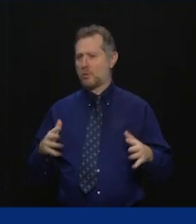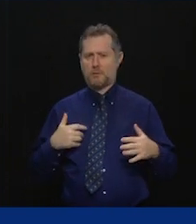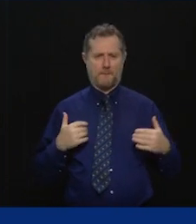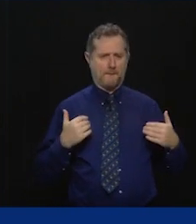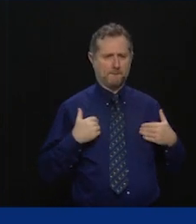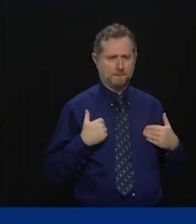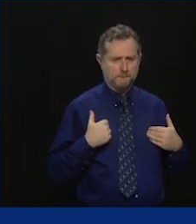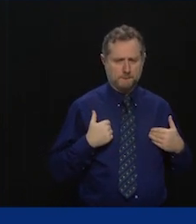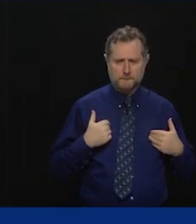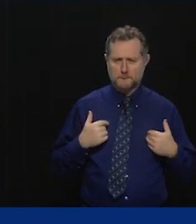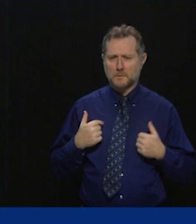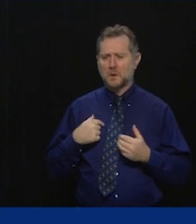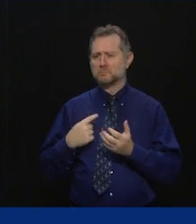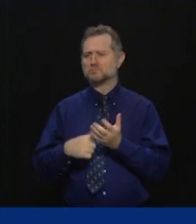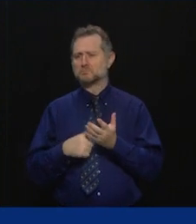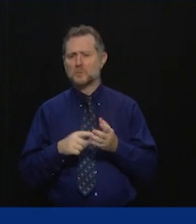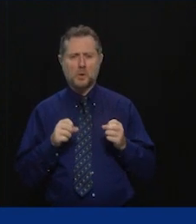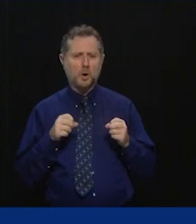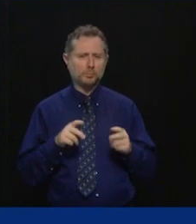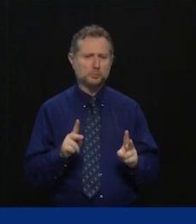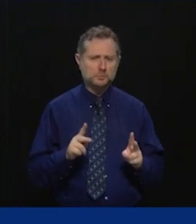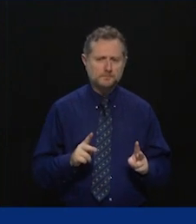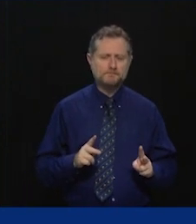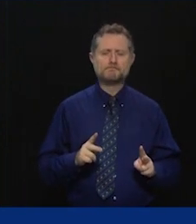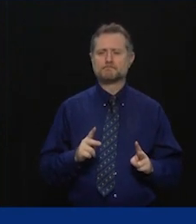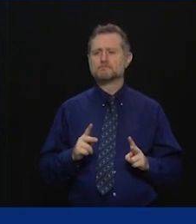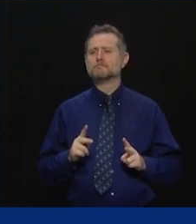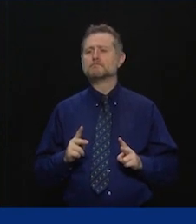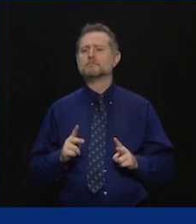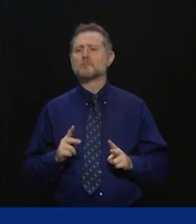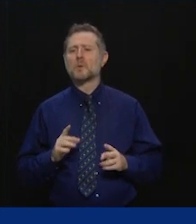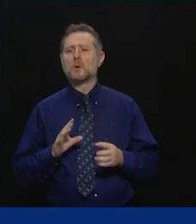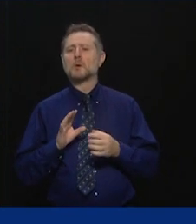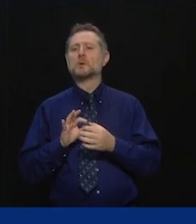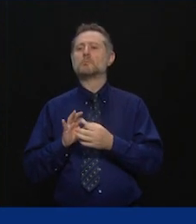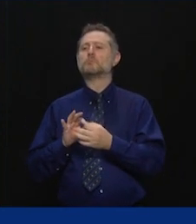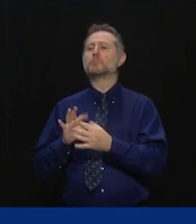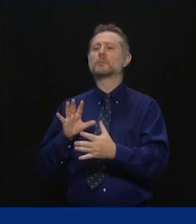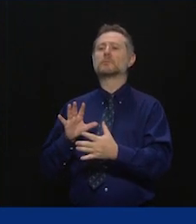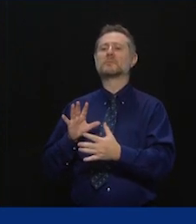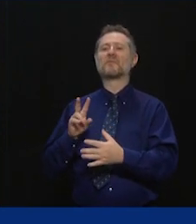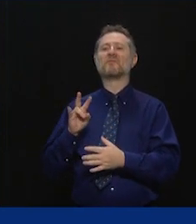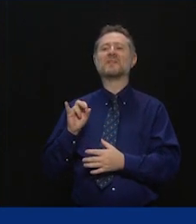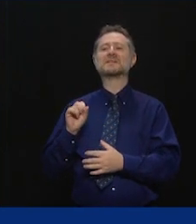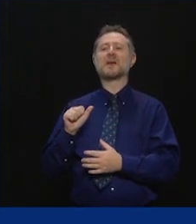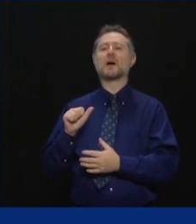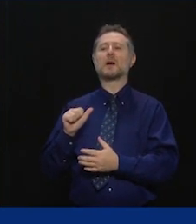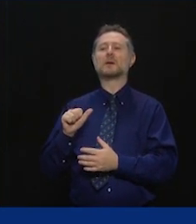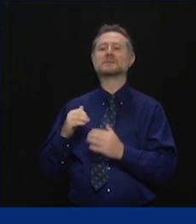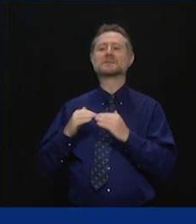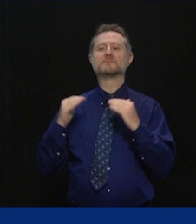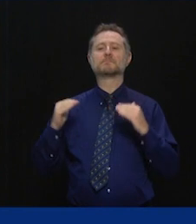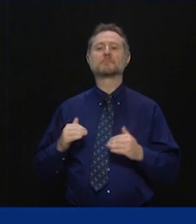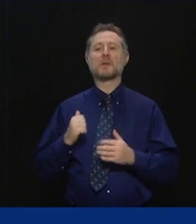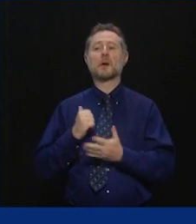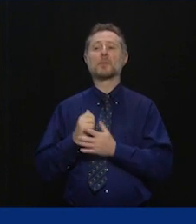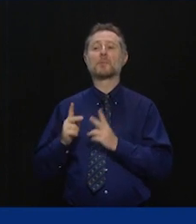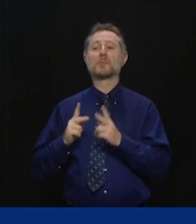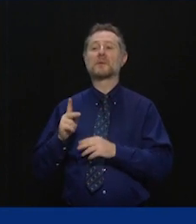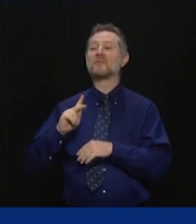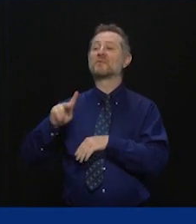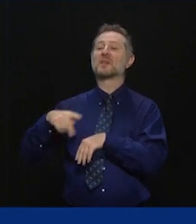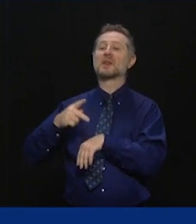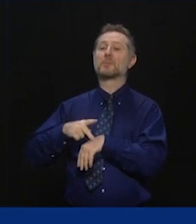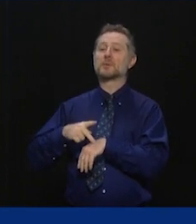the opportunity we might have in freeing up the visa system to have some temporary workers come from places like the Philippines, where many nurses go